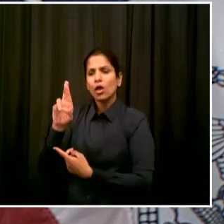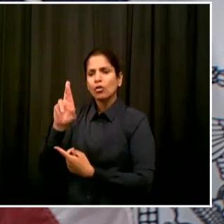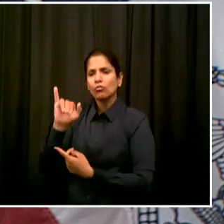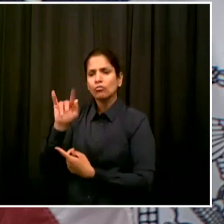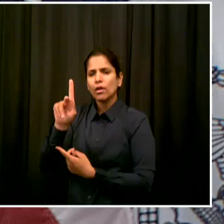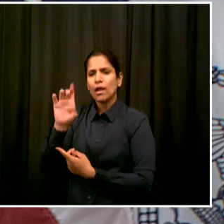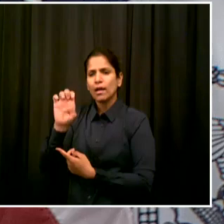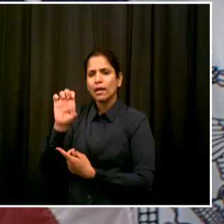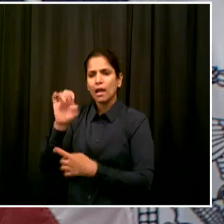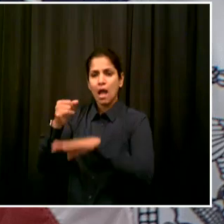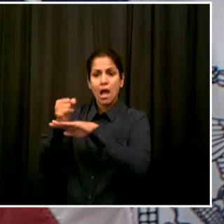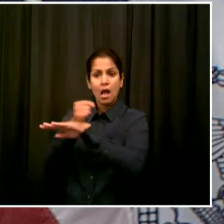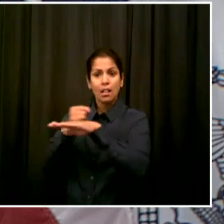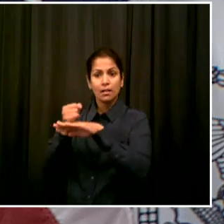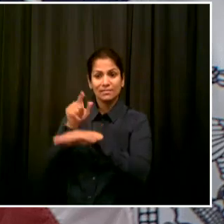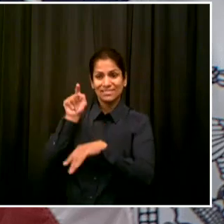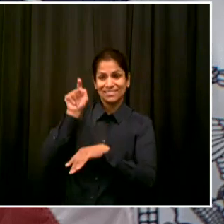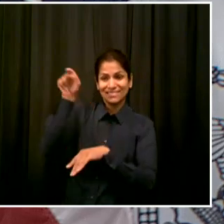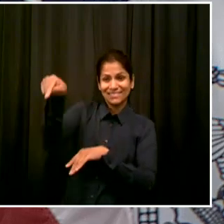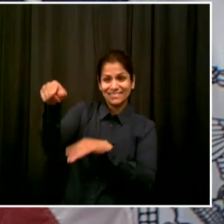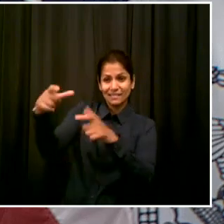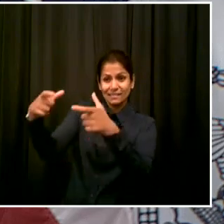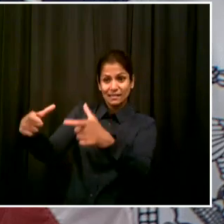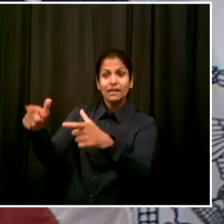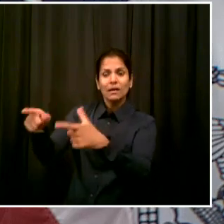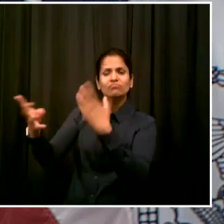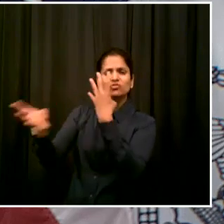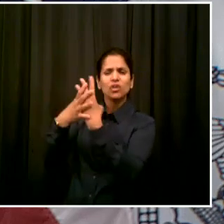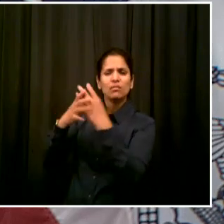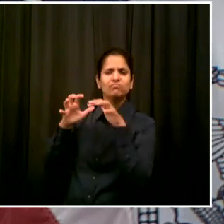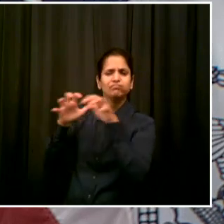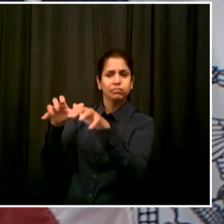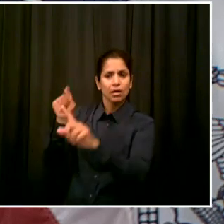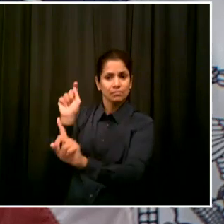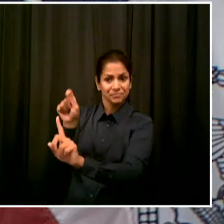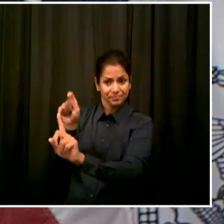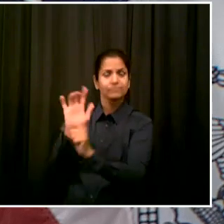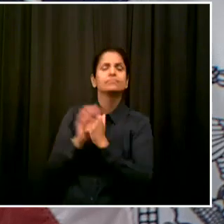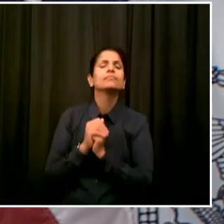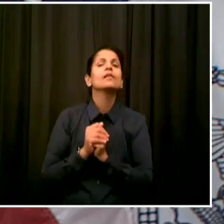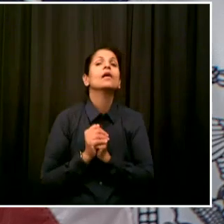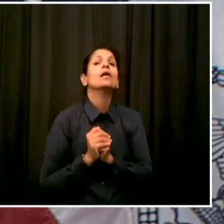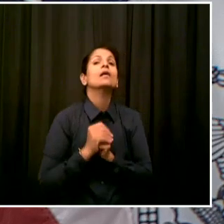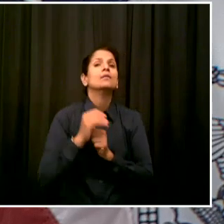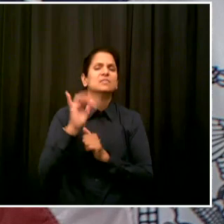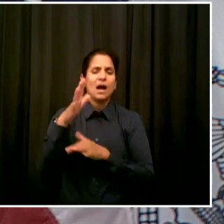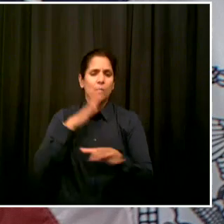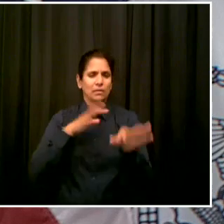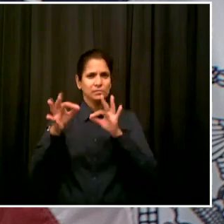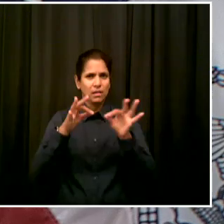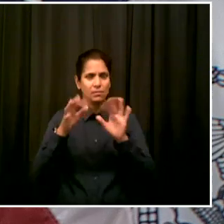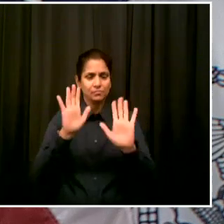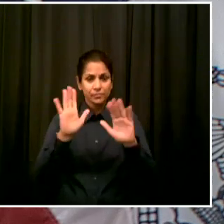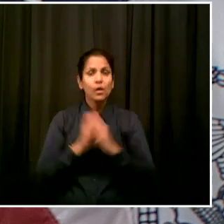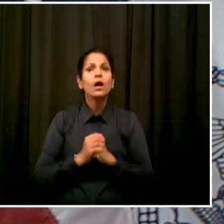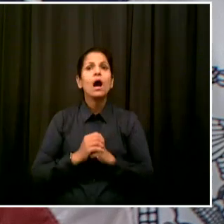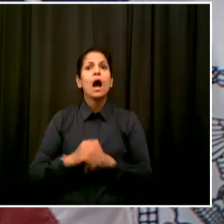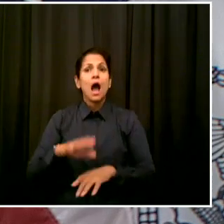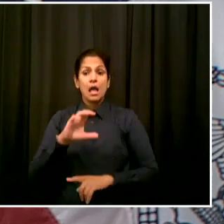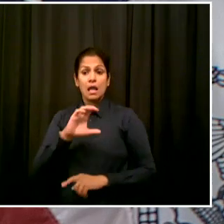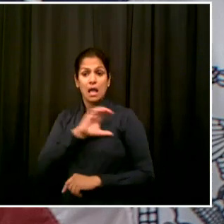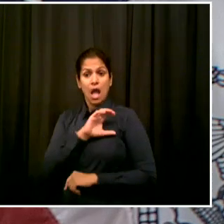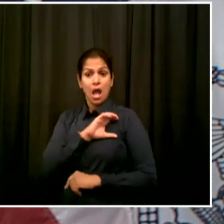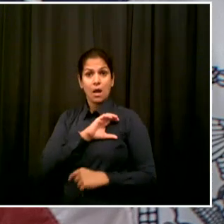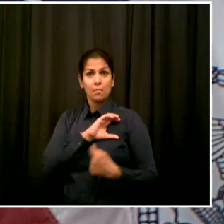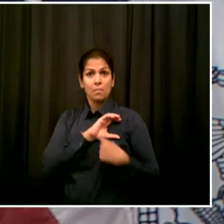same rate that the NYPD was claiming in the past few days in order to explain the increase in violence.